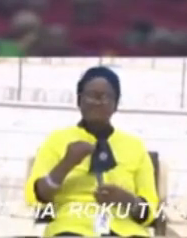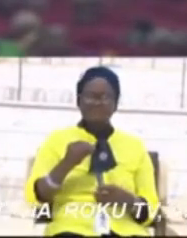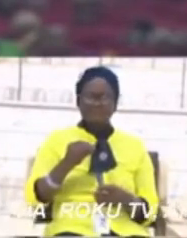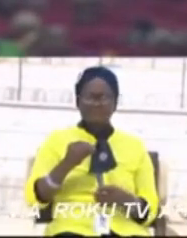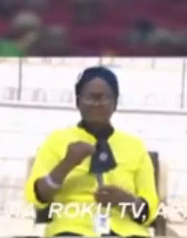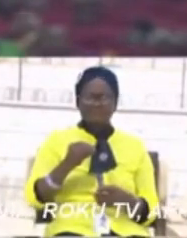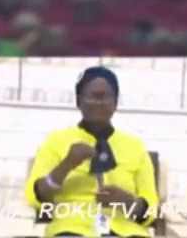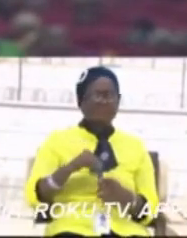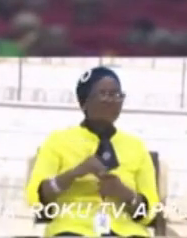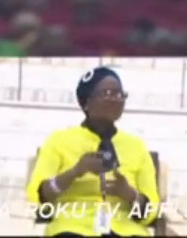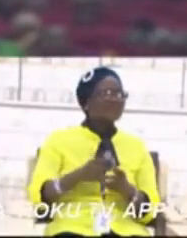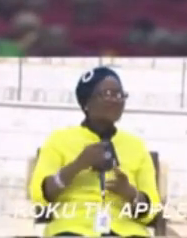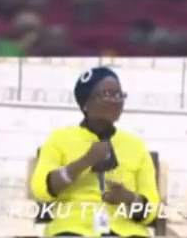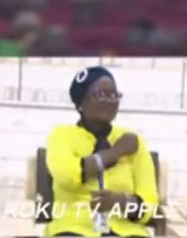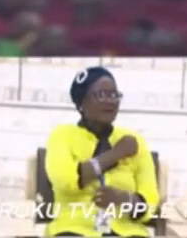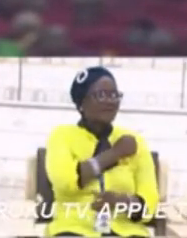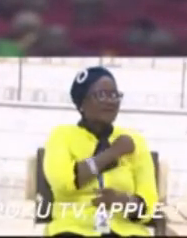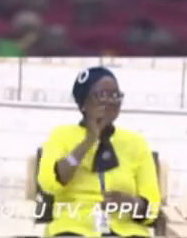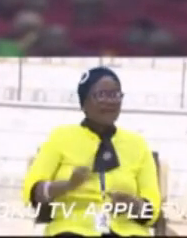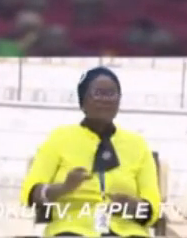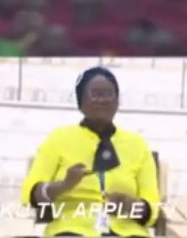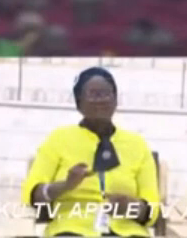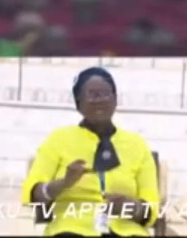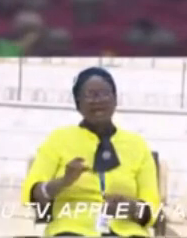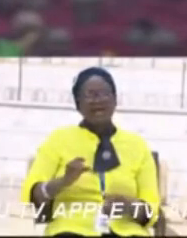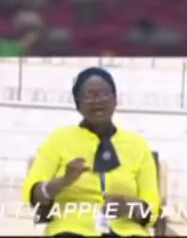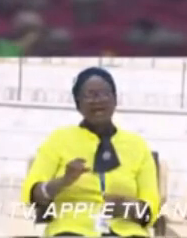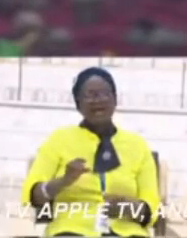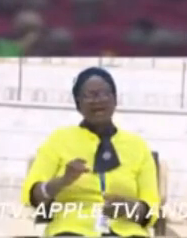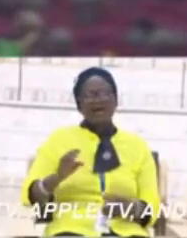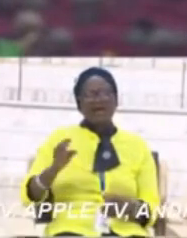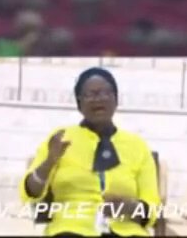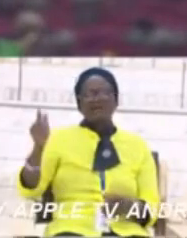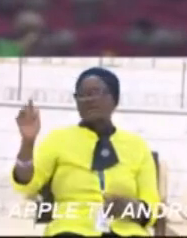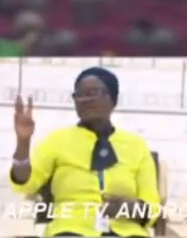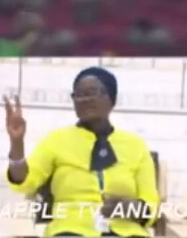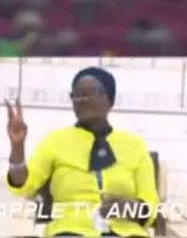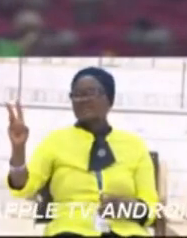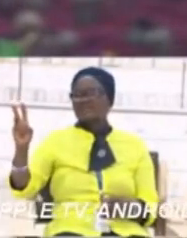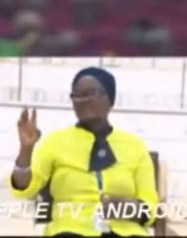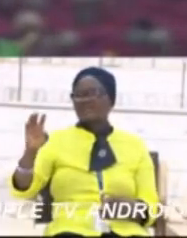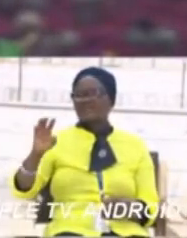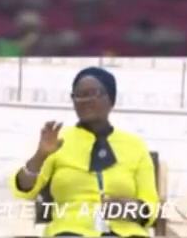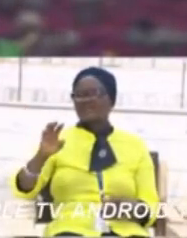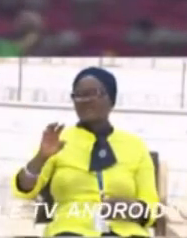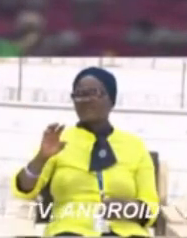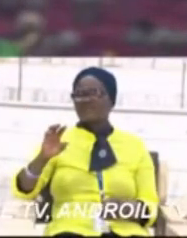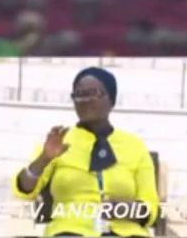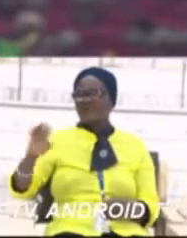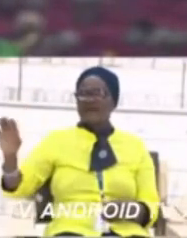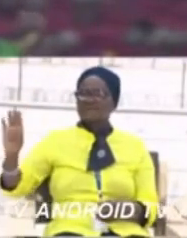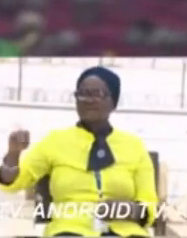In 1 Samuel chapter 26, verse 4 to 16, 1 Samuel 26, from verse 4 to